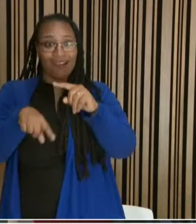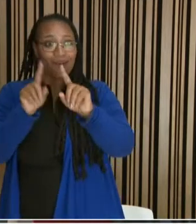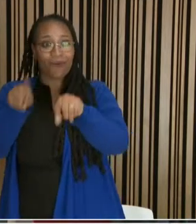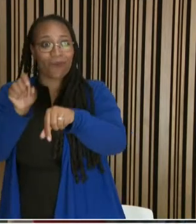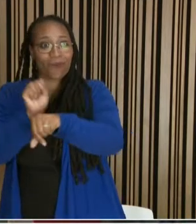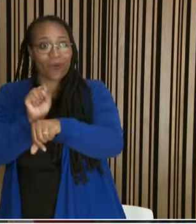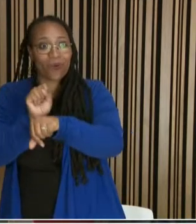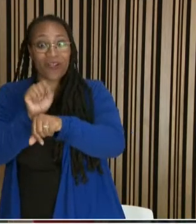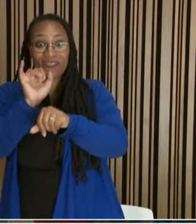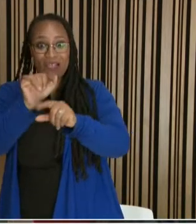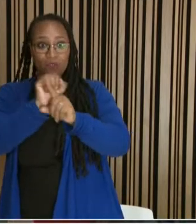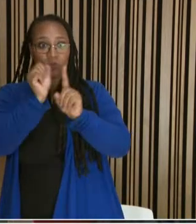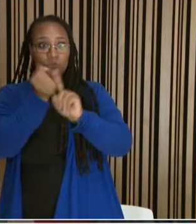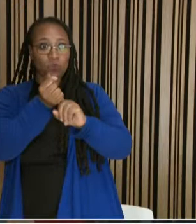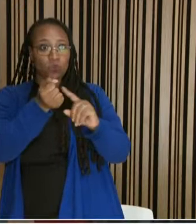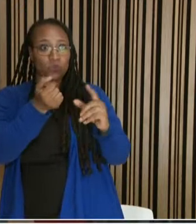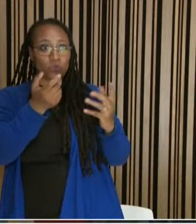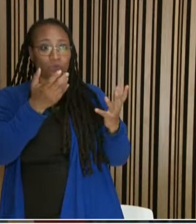circumstances have changed.